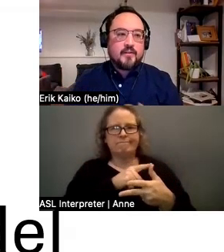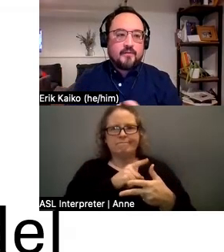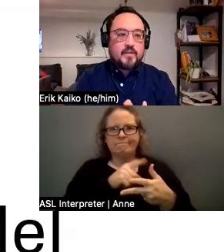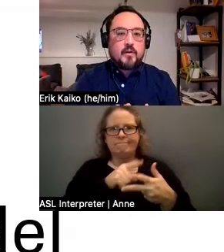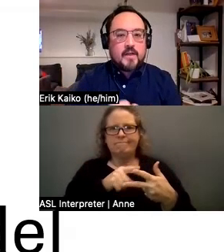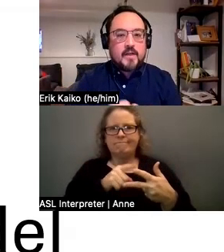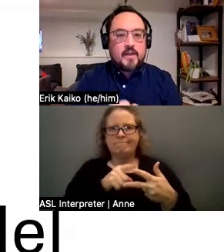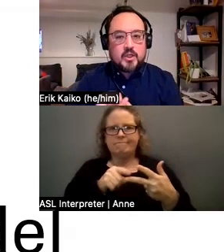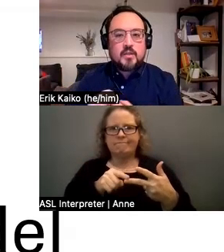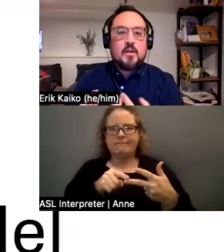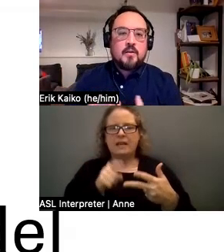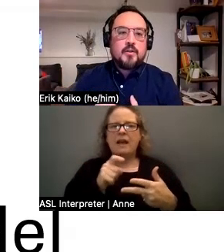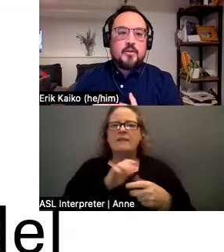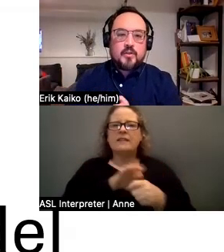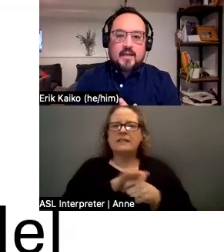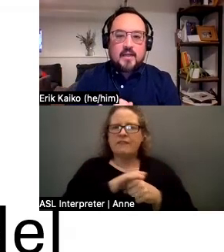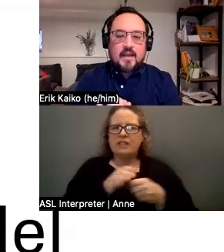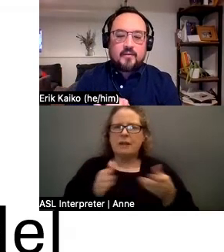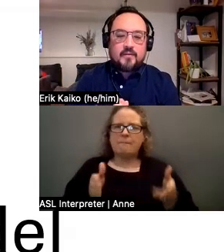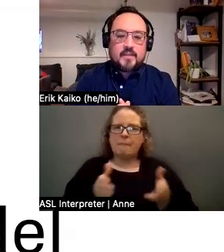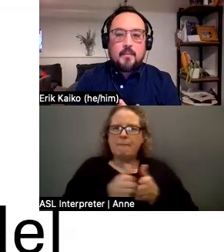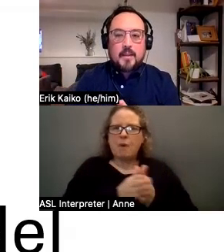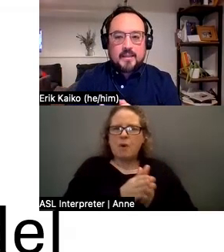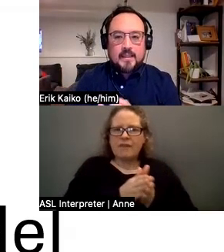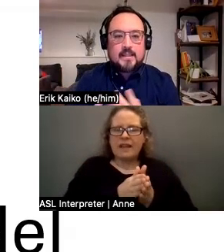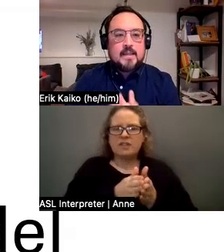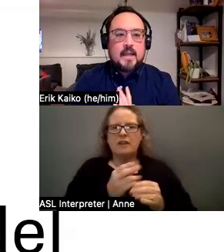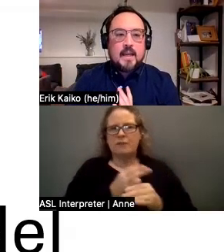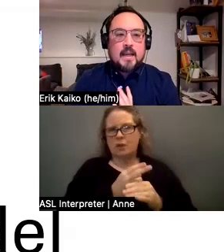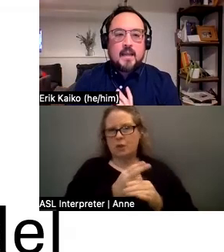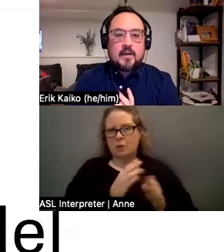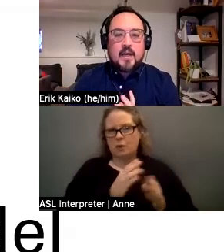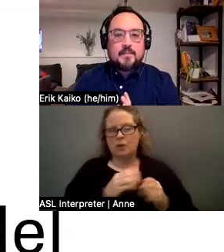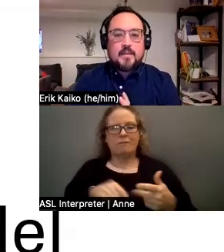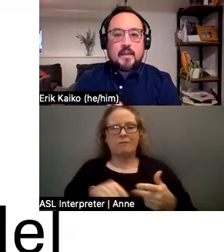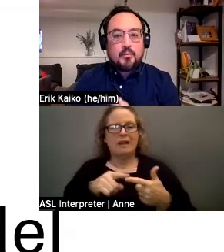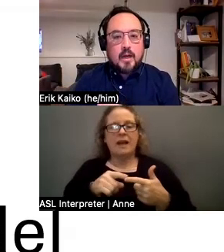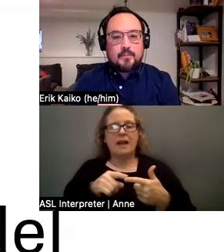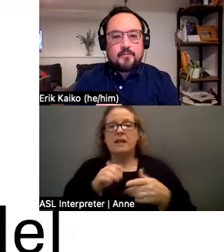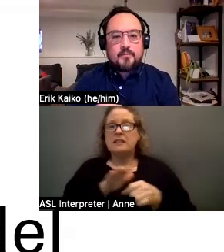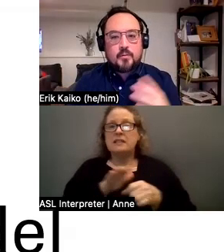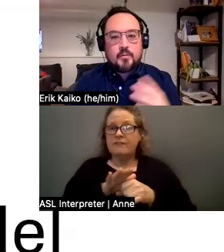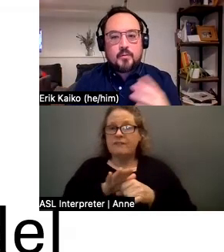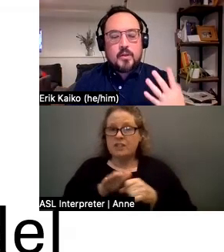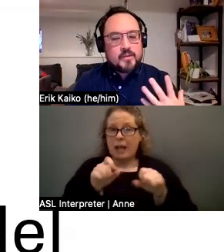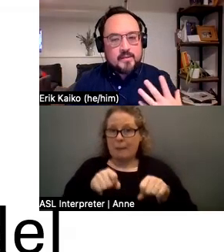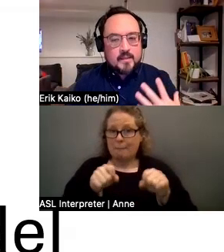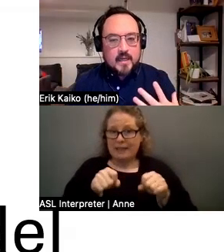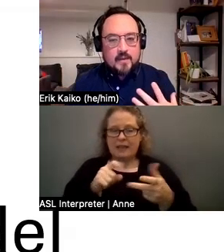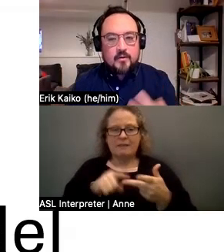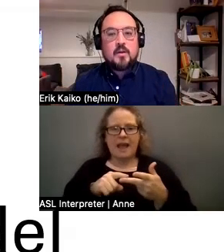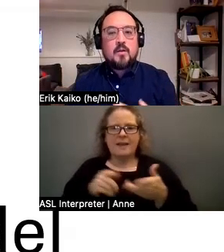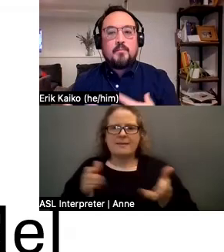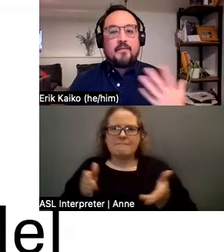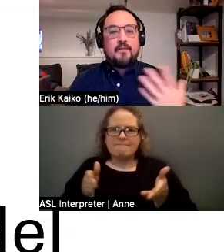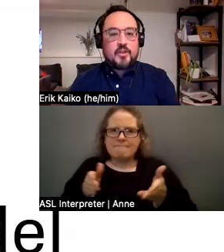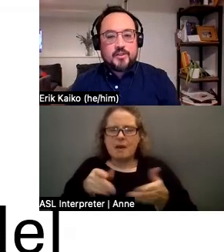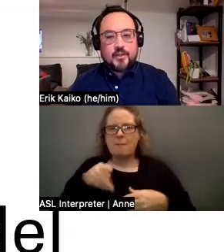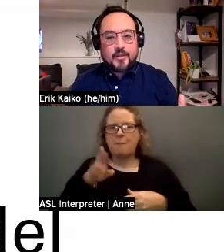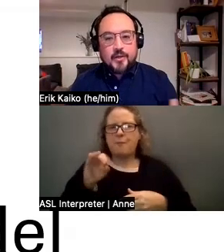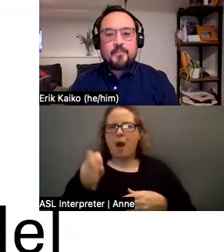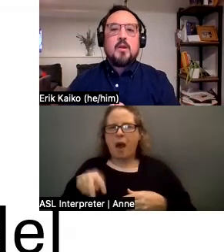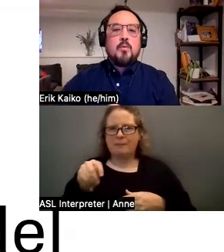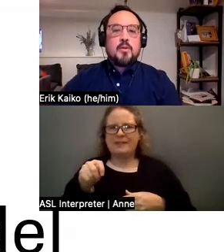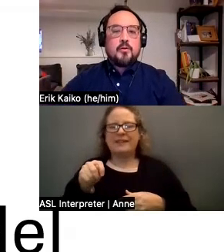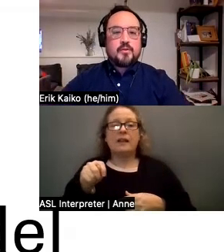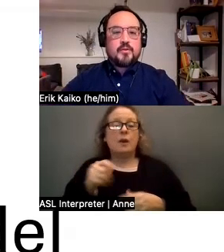have sufficient motivation. The user has to have sufficient ability. There has to be a prompt. So those things come together, behavior change can